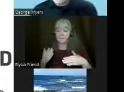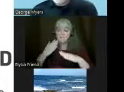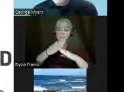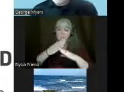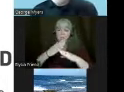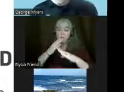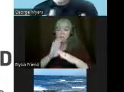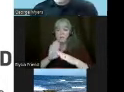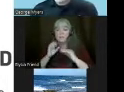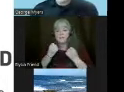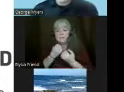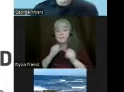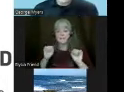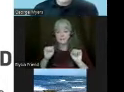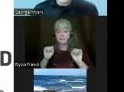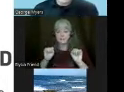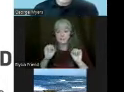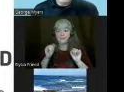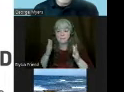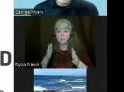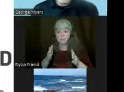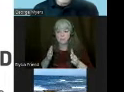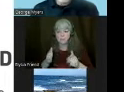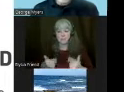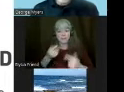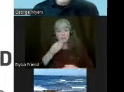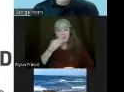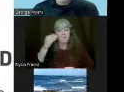safety of that person living in that home,